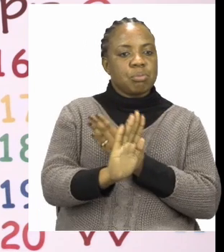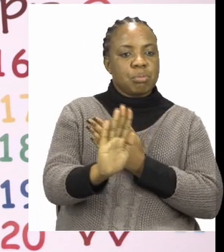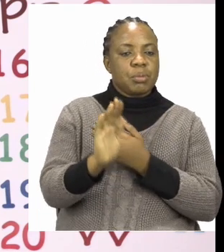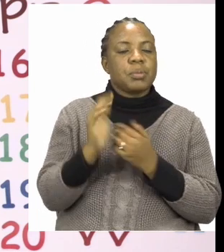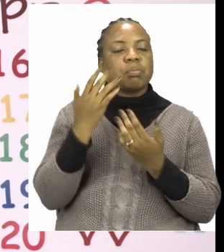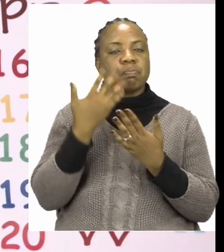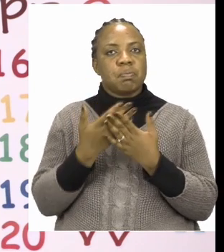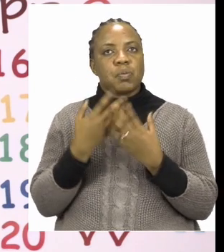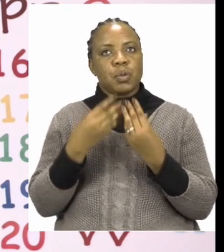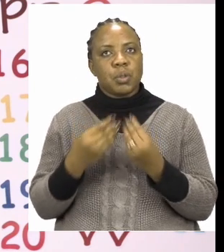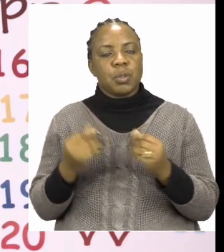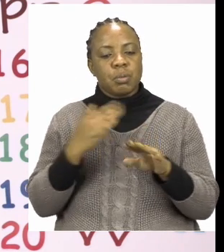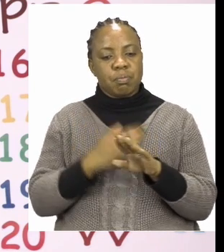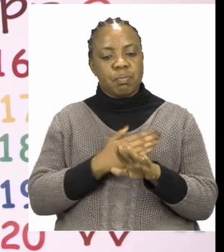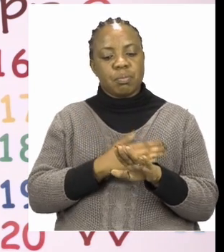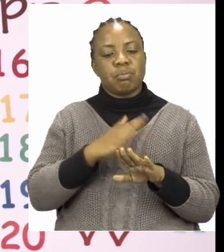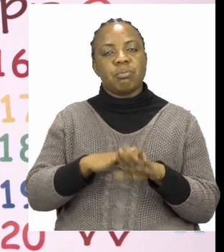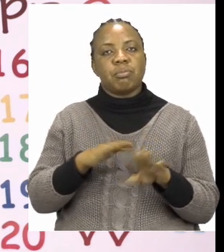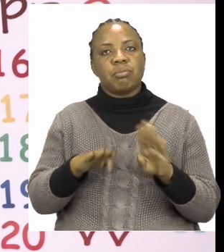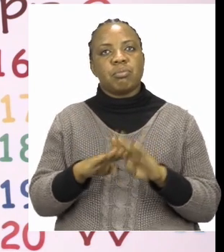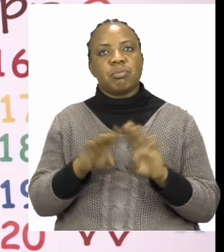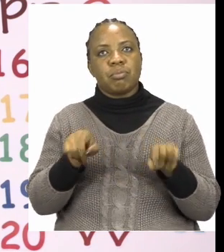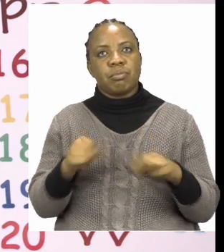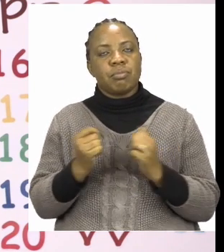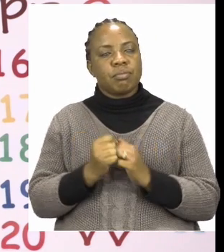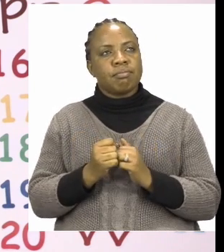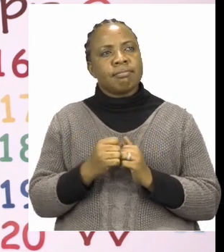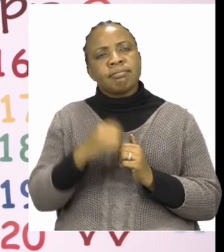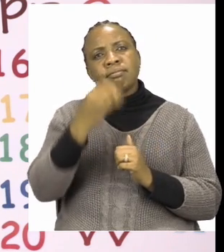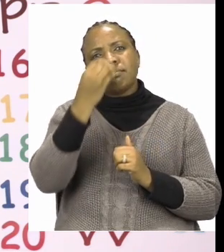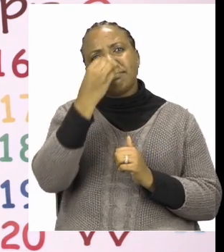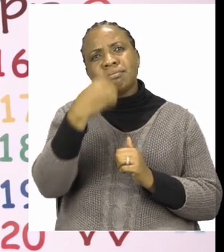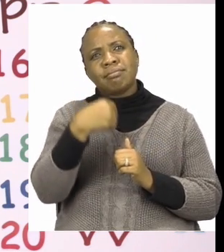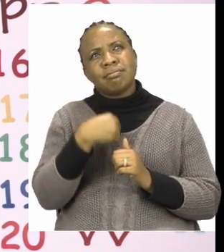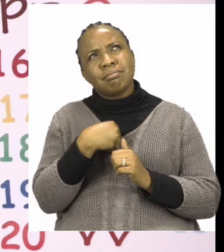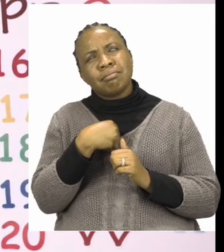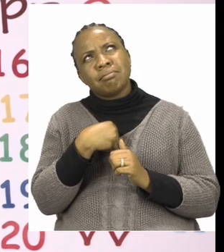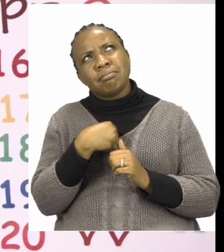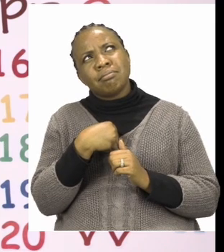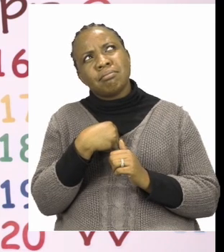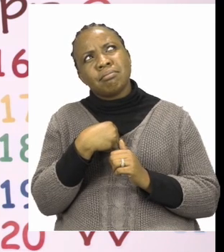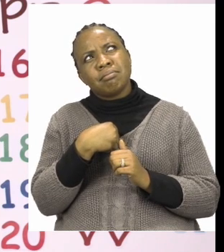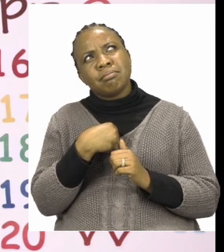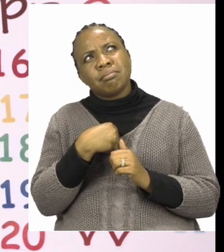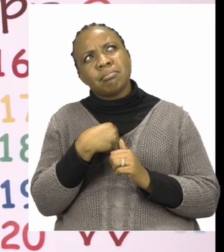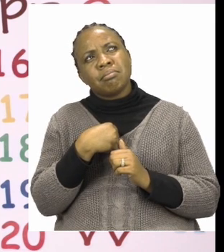else. Zoshi and I were supposed to go out for some